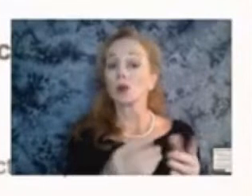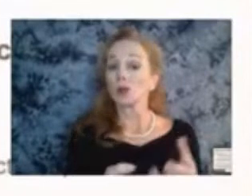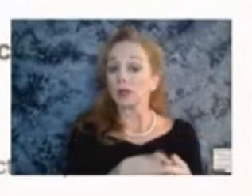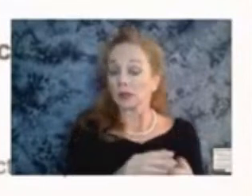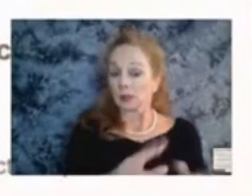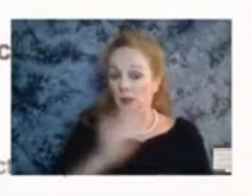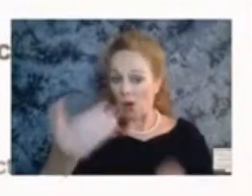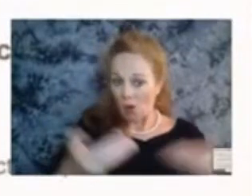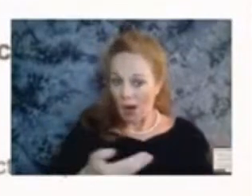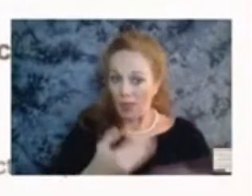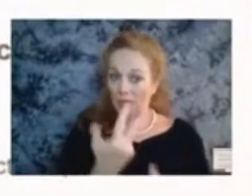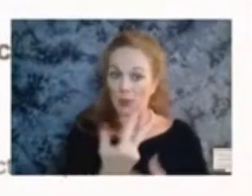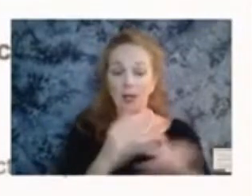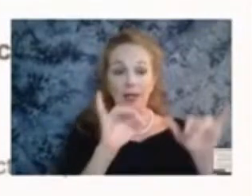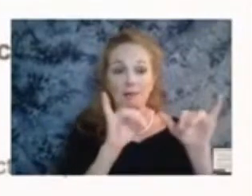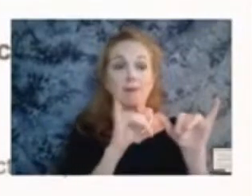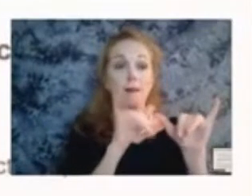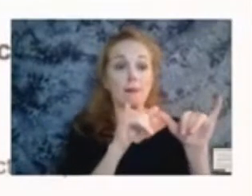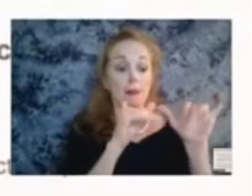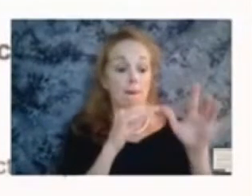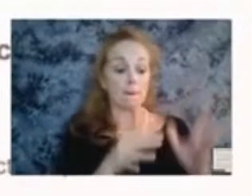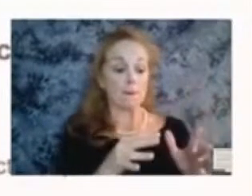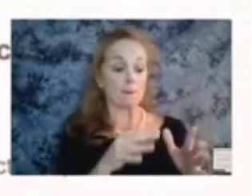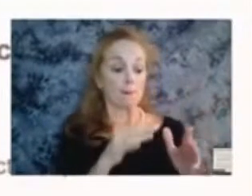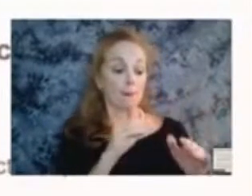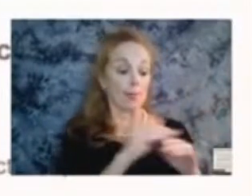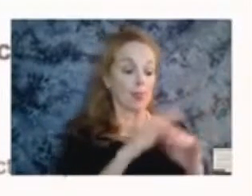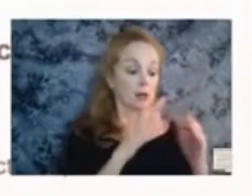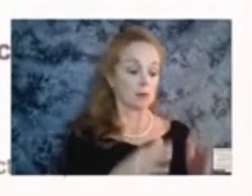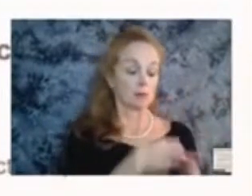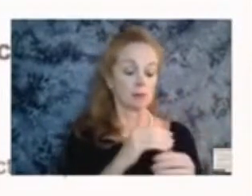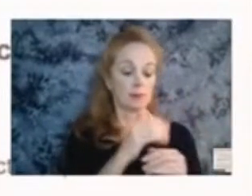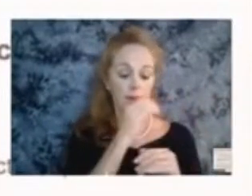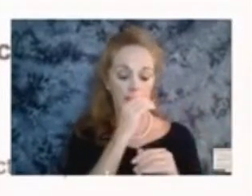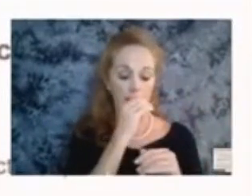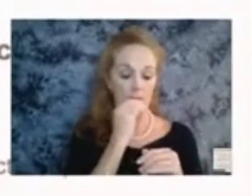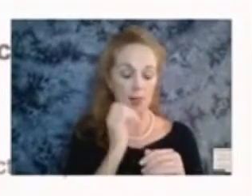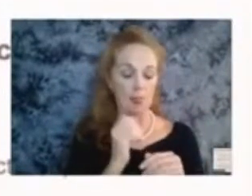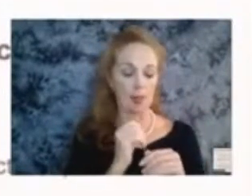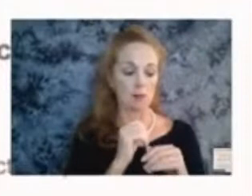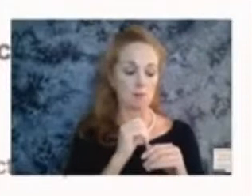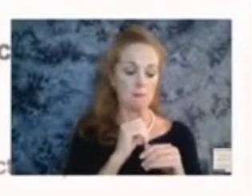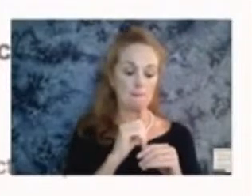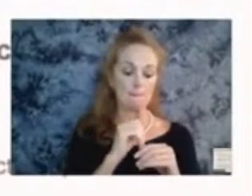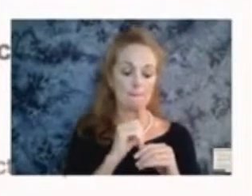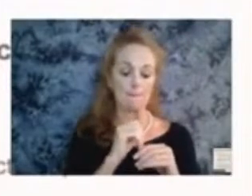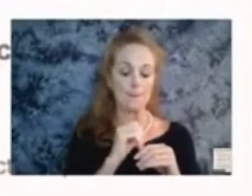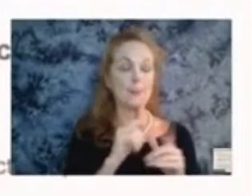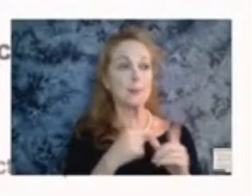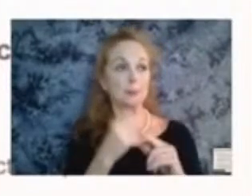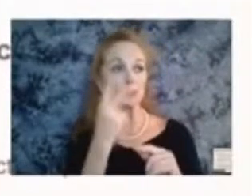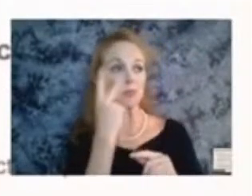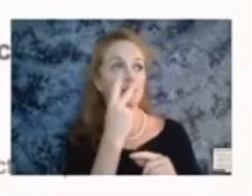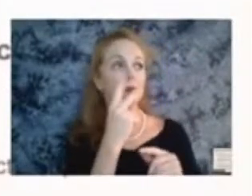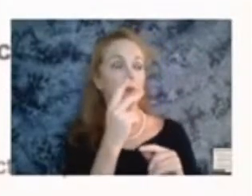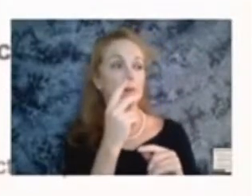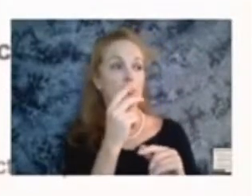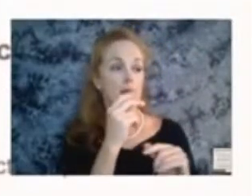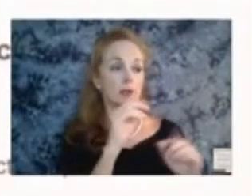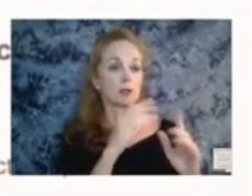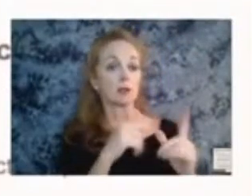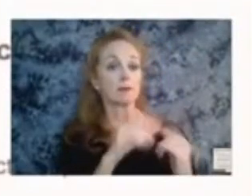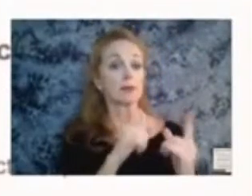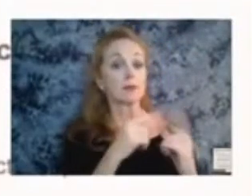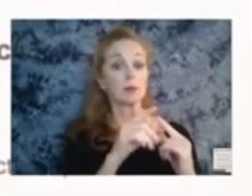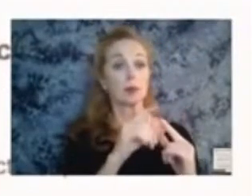our area. To have them to go in, particularly these no outside air schools. We are looking forward to having their proposal and any ideas